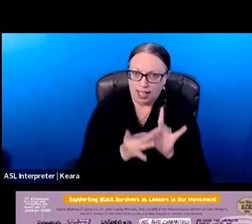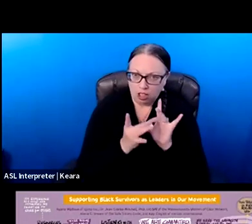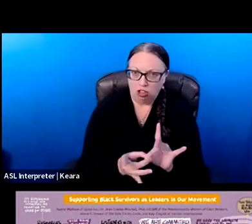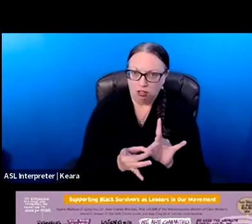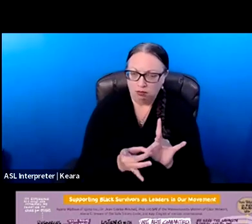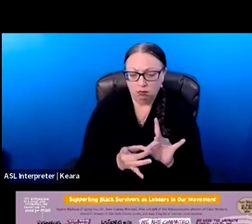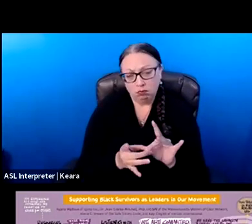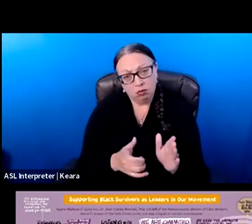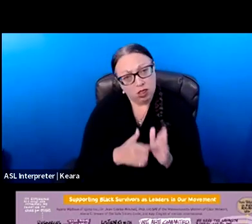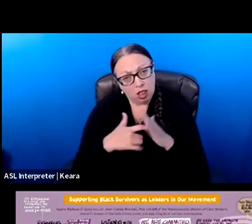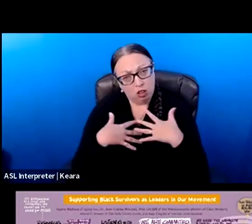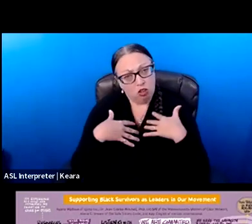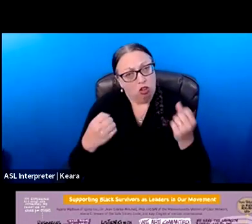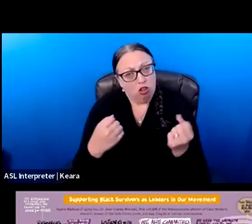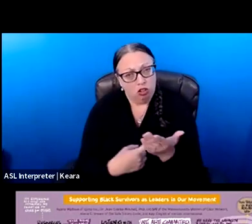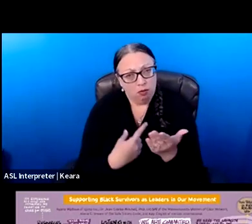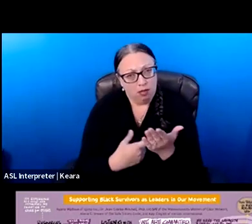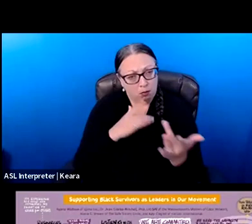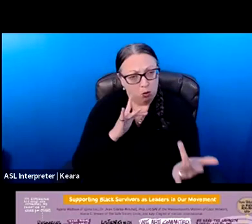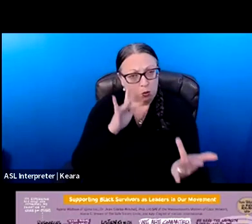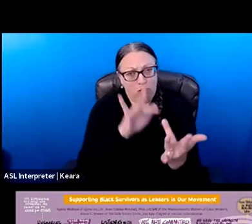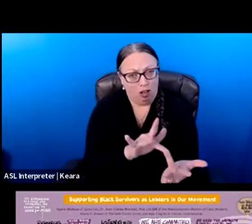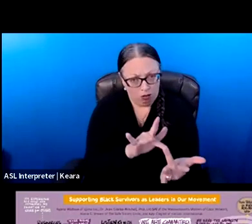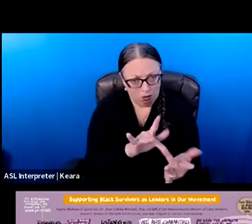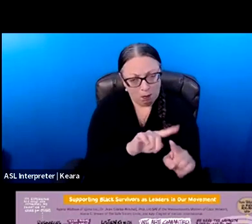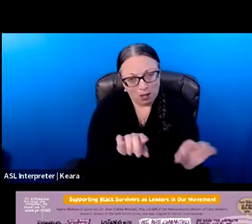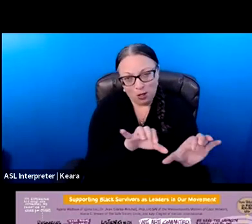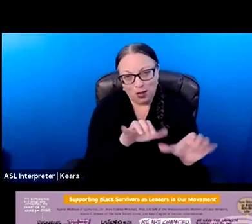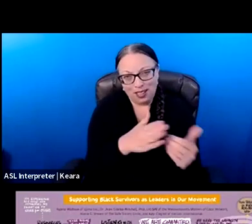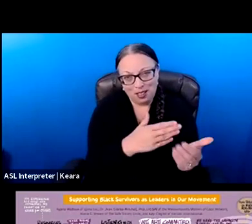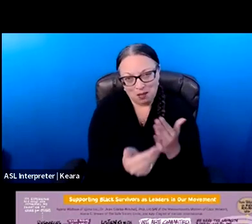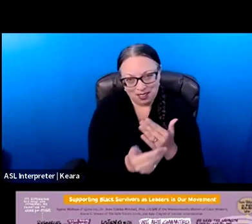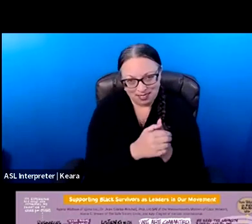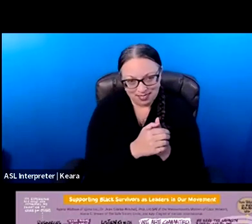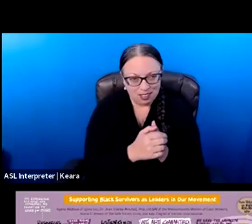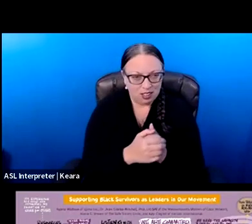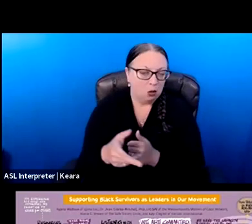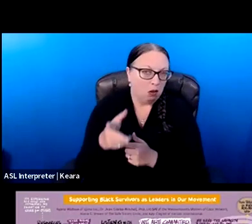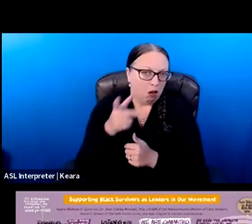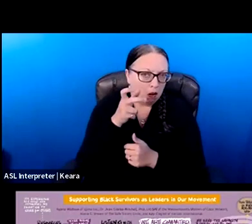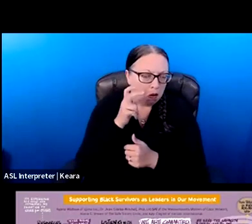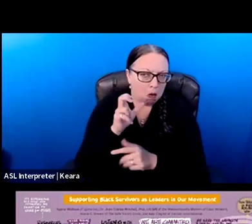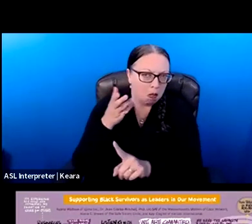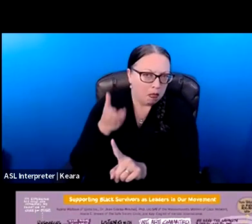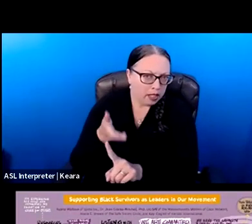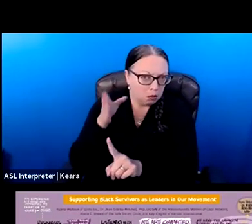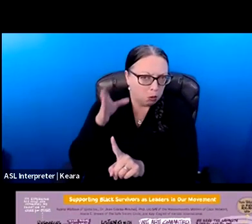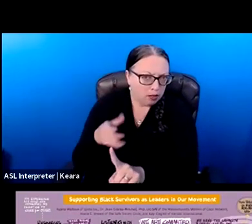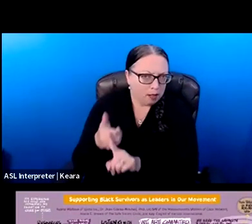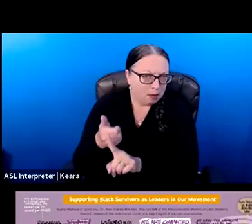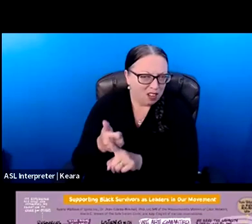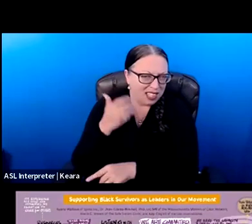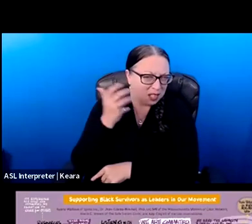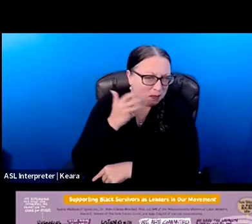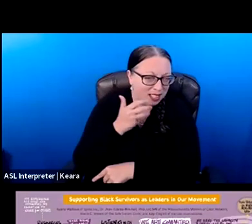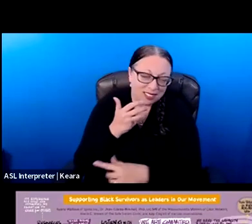courage sometimes to reach out, but try it anyway. You hear about somebody who's amazing, try to connect with